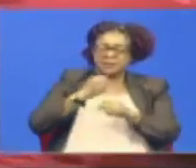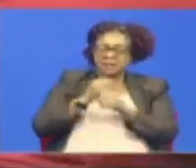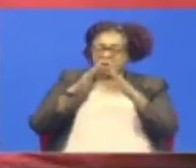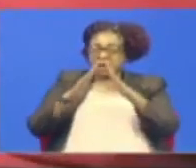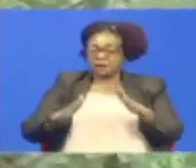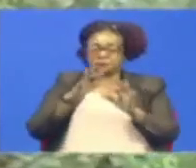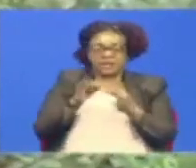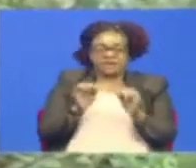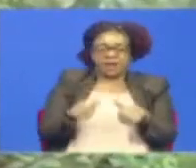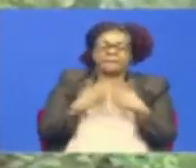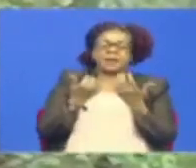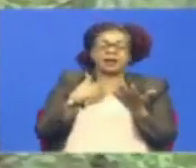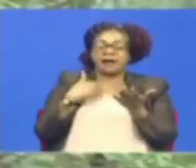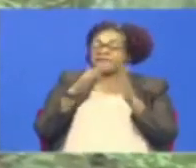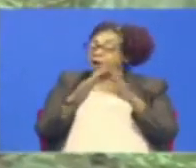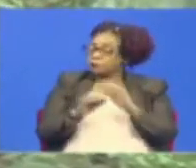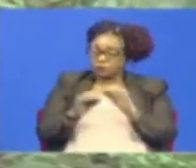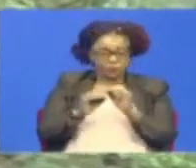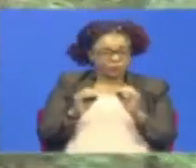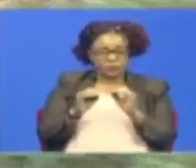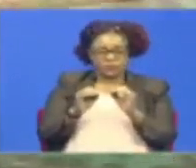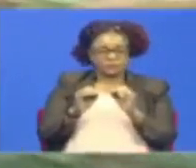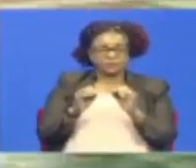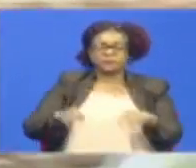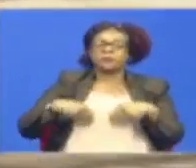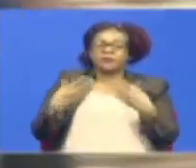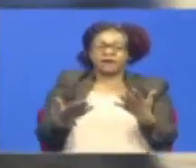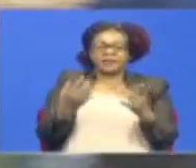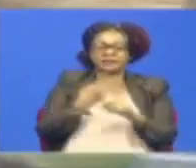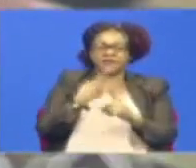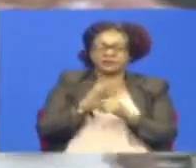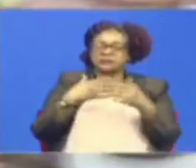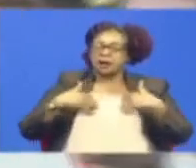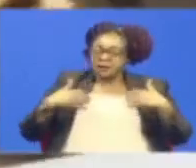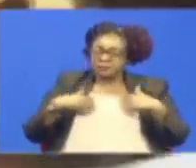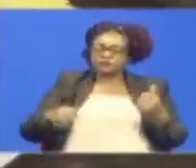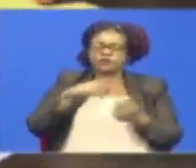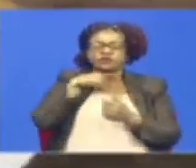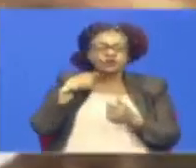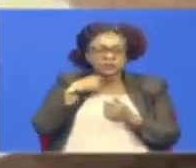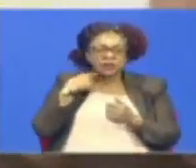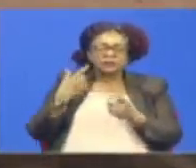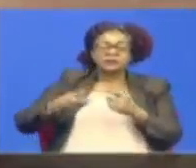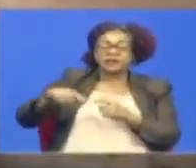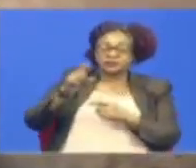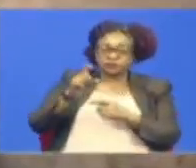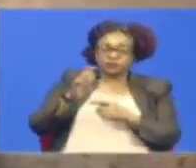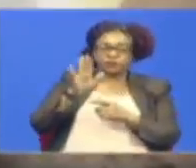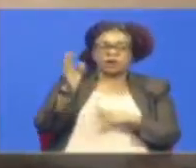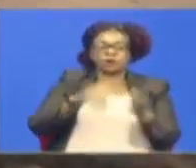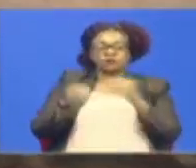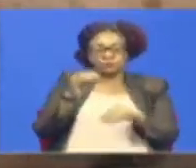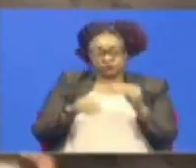deceased in case he didn't have any at home, provide a certain number of animals for slaughter, in addition to their contribution towards